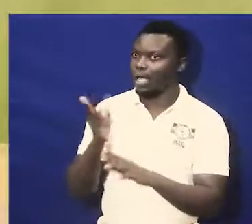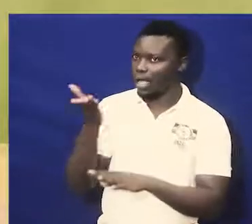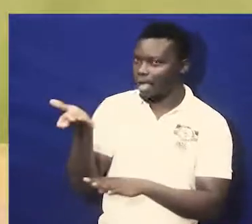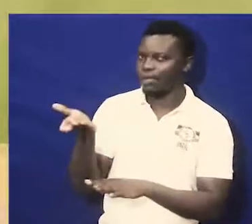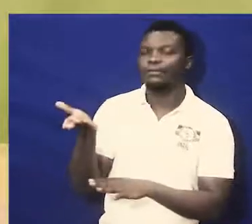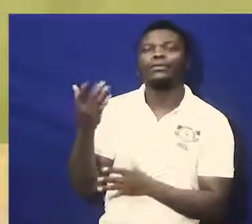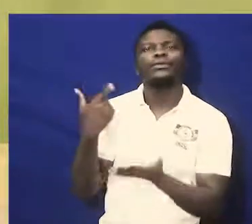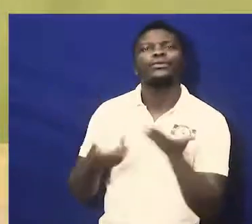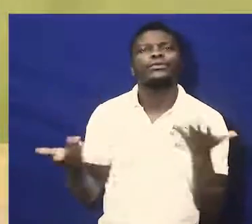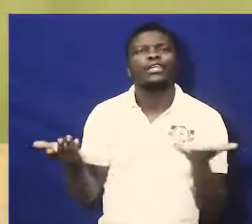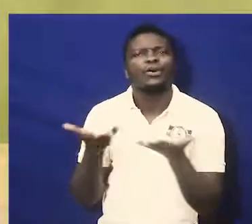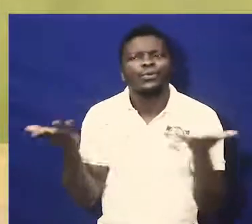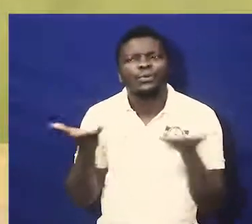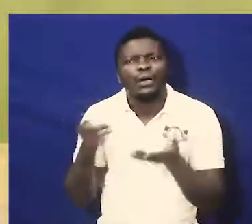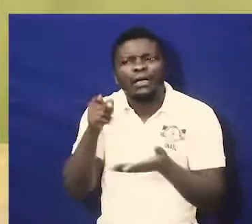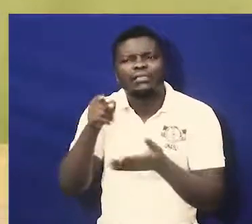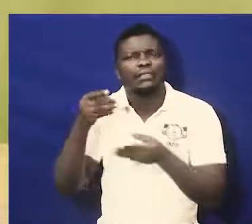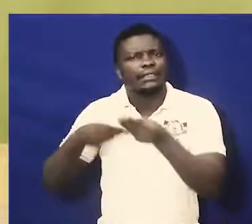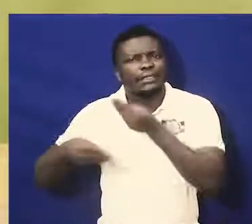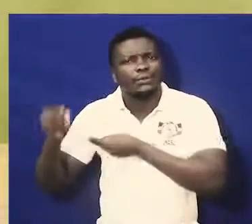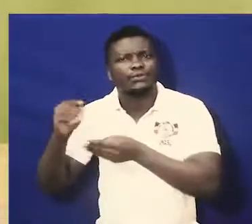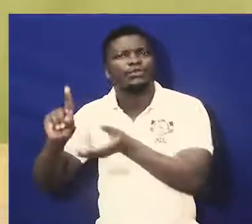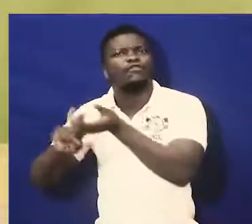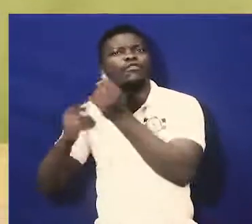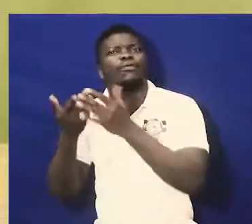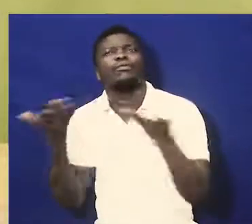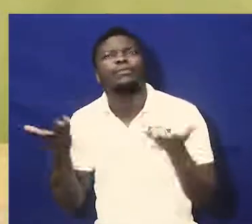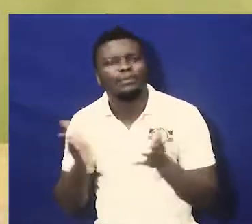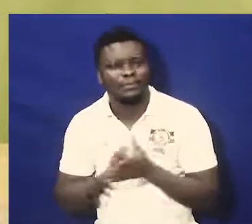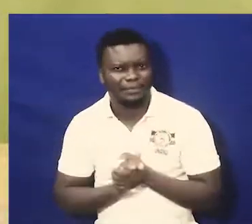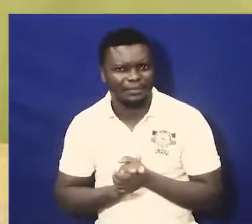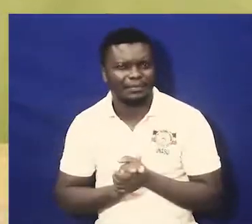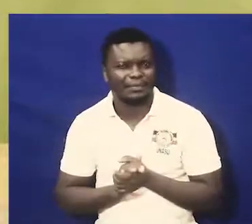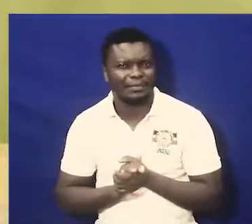then where do those shops get their items from?